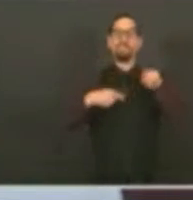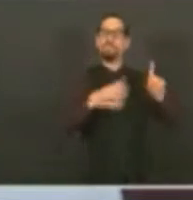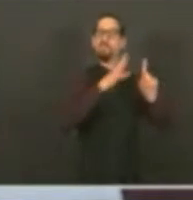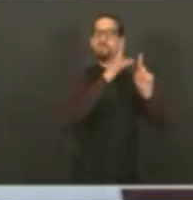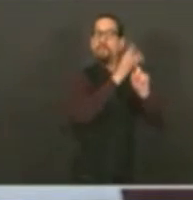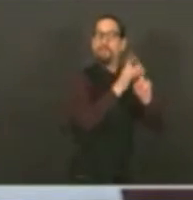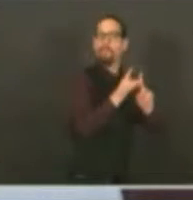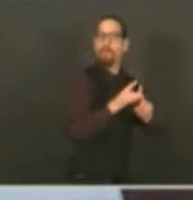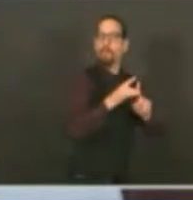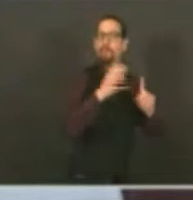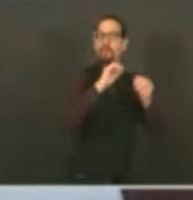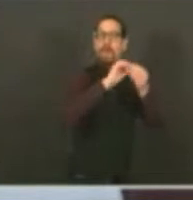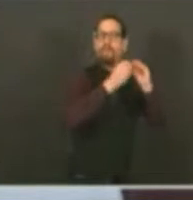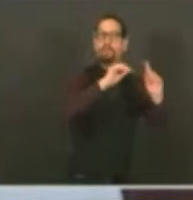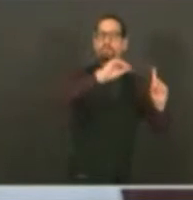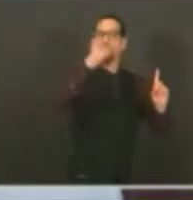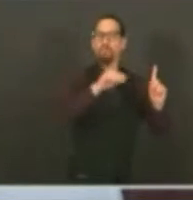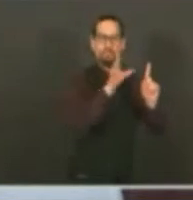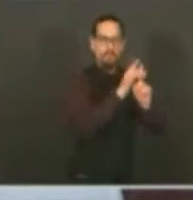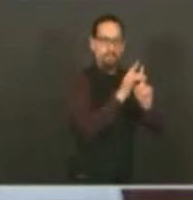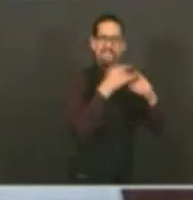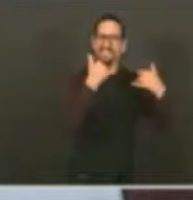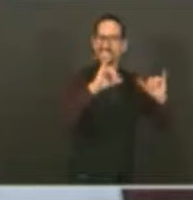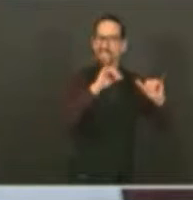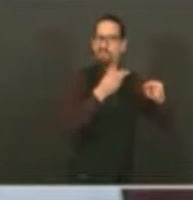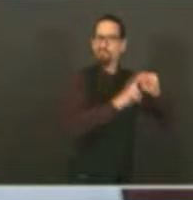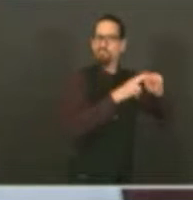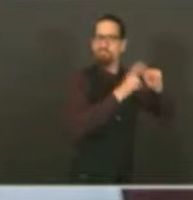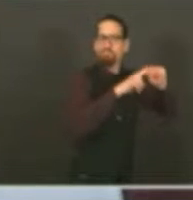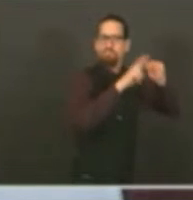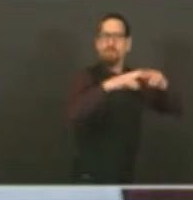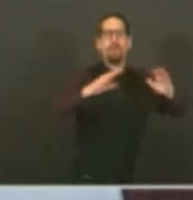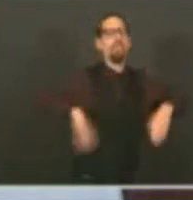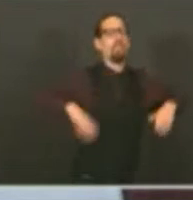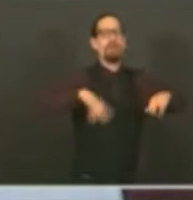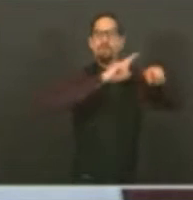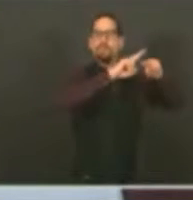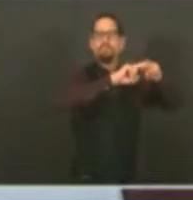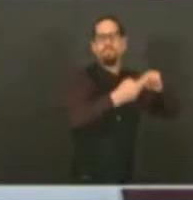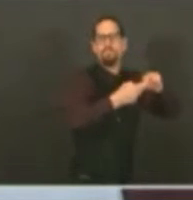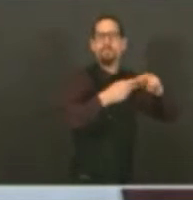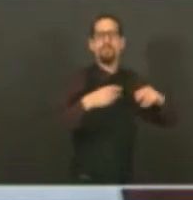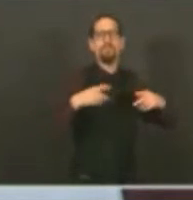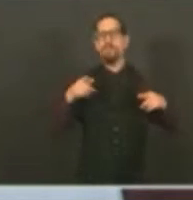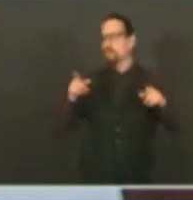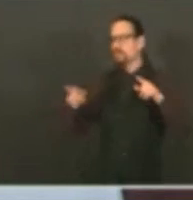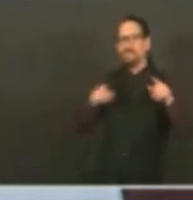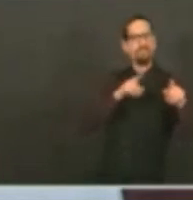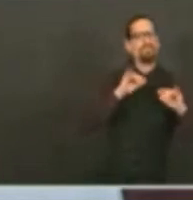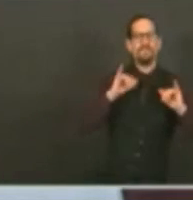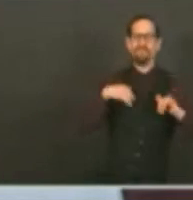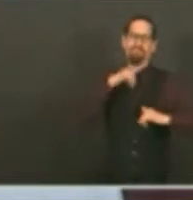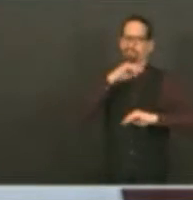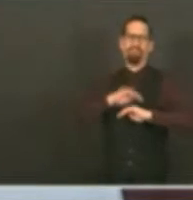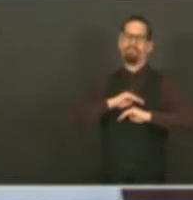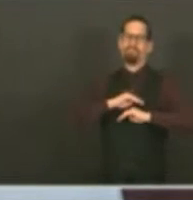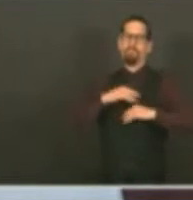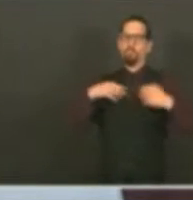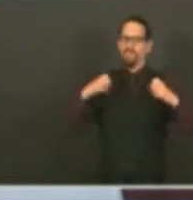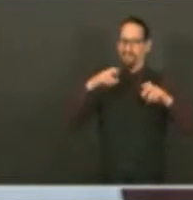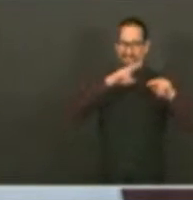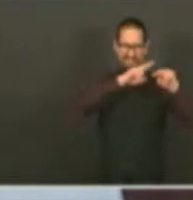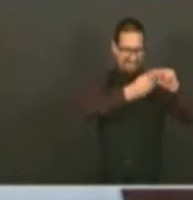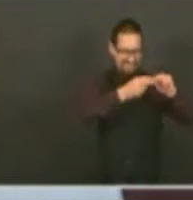is a decline in mobility, but not as much as we had hoped to see, and we're definitely not seeing the